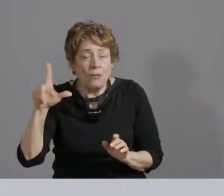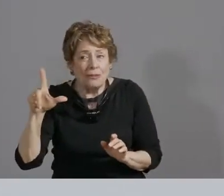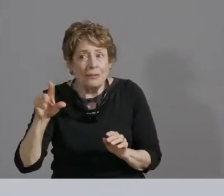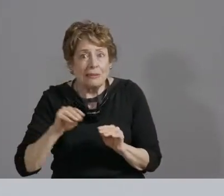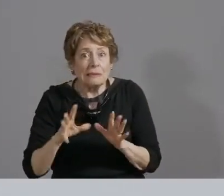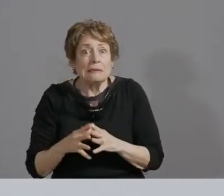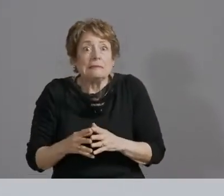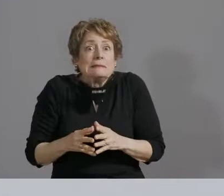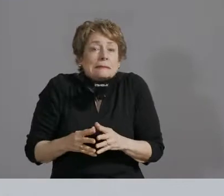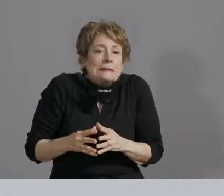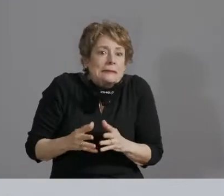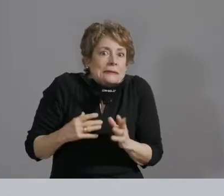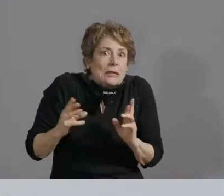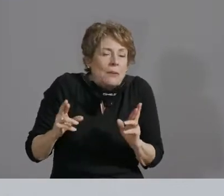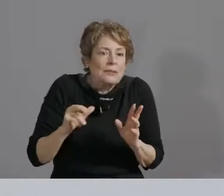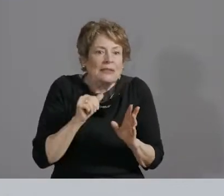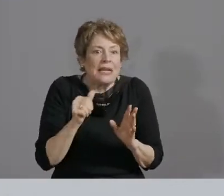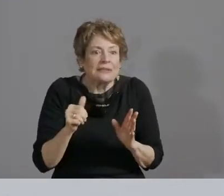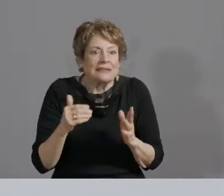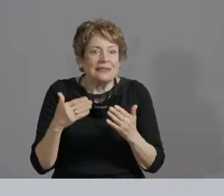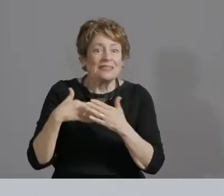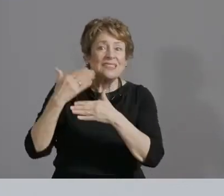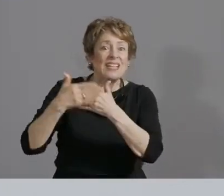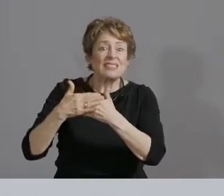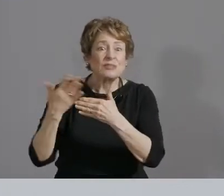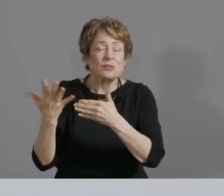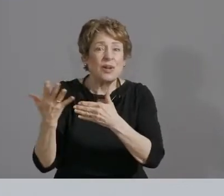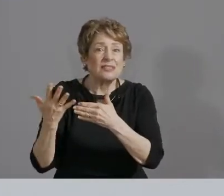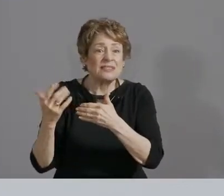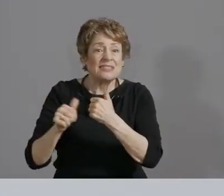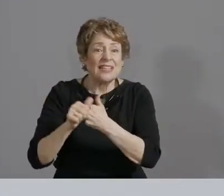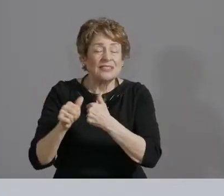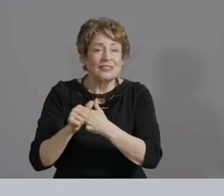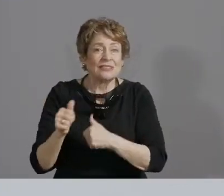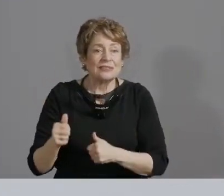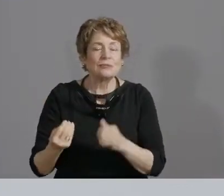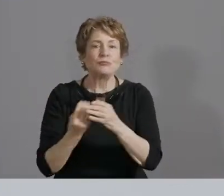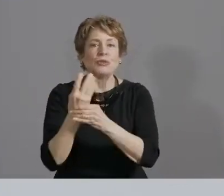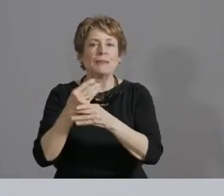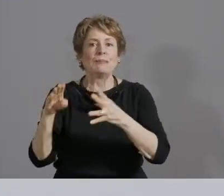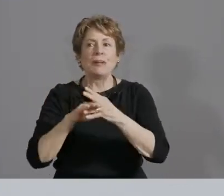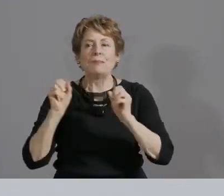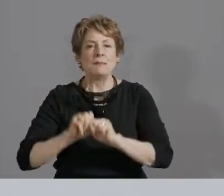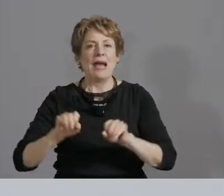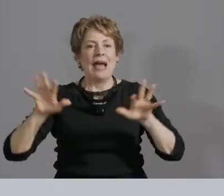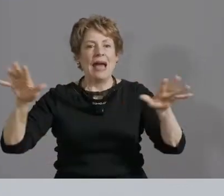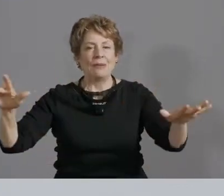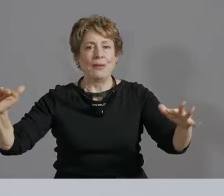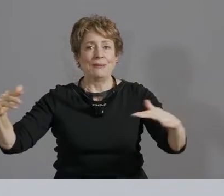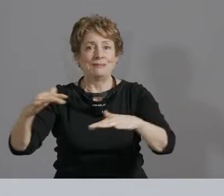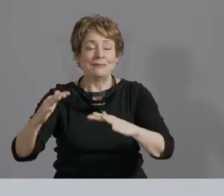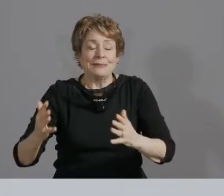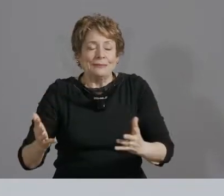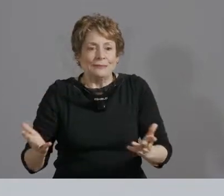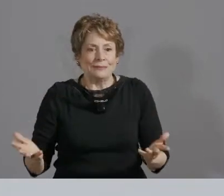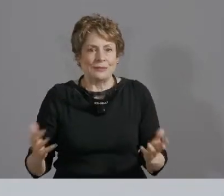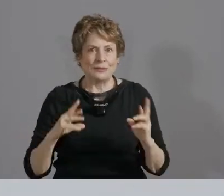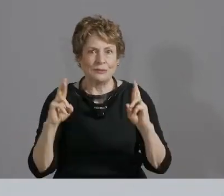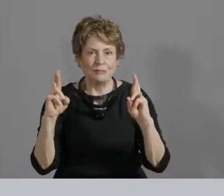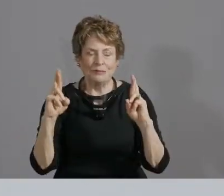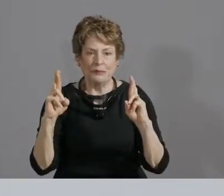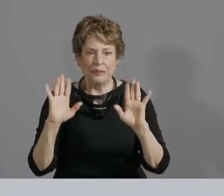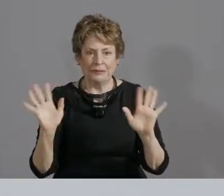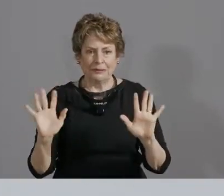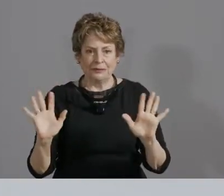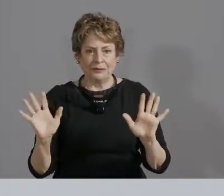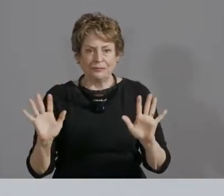spring break okay. But all of that will play a role. As we look at the vaccine, so we do anticipate having vaccine for